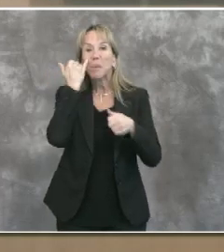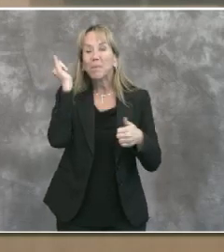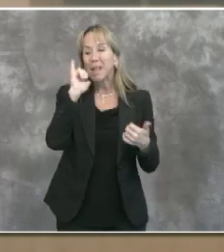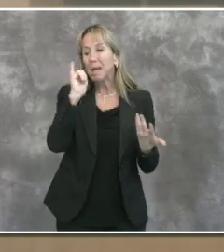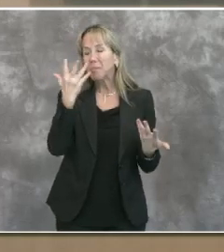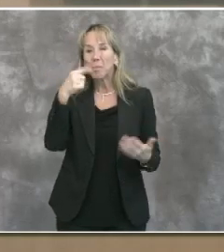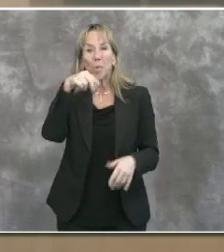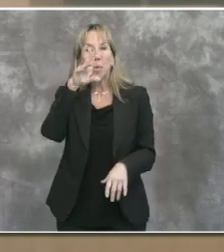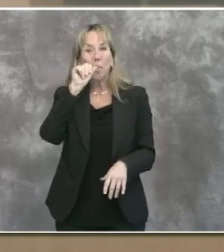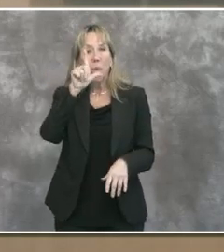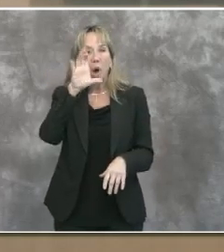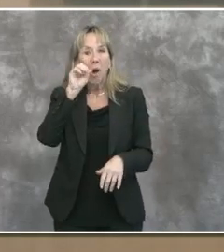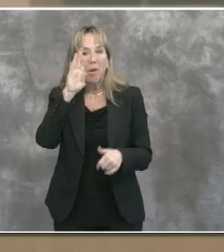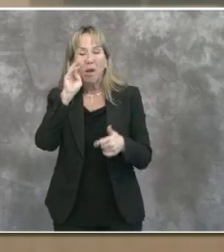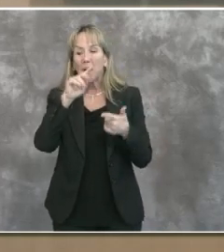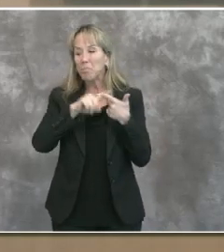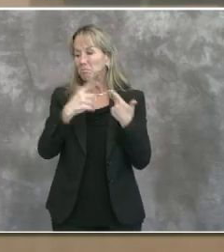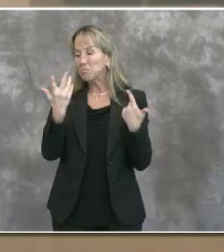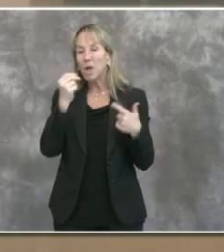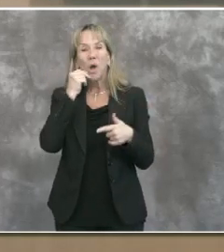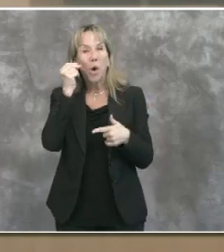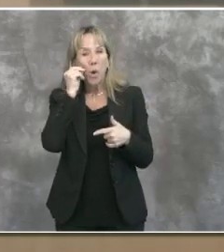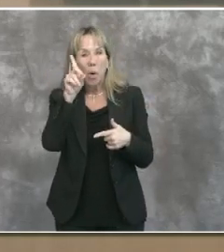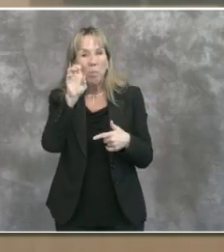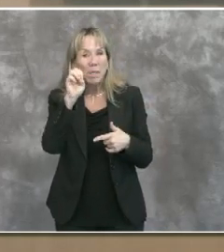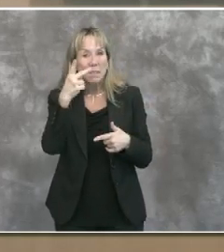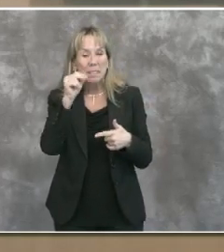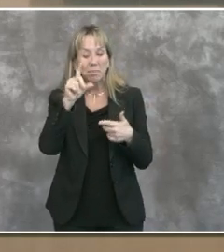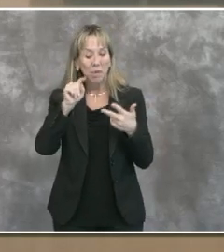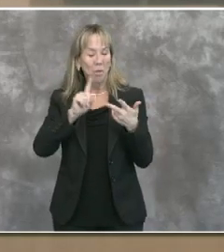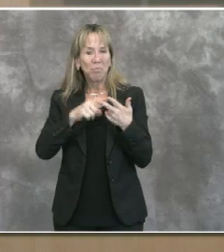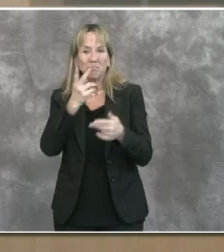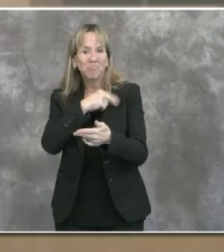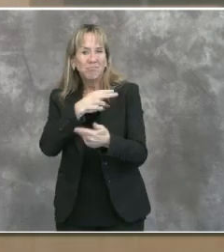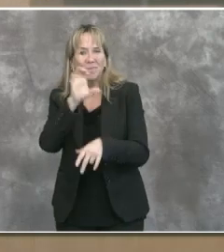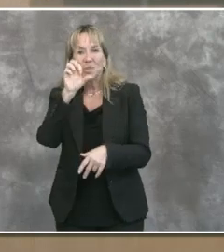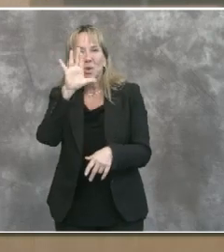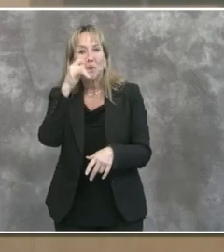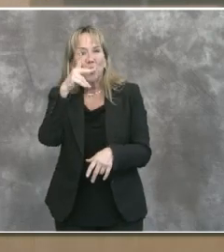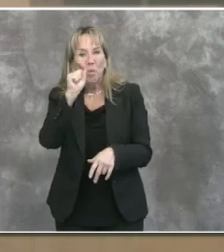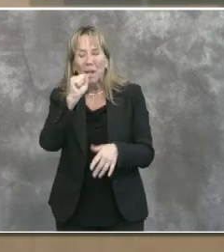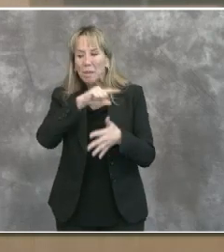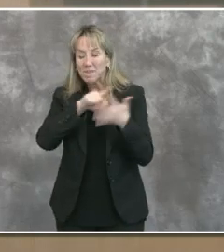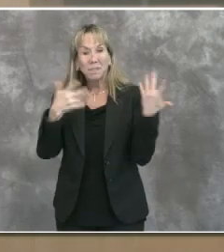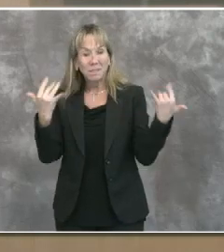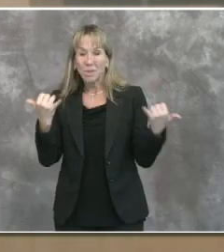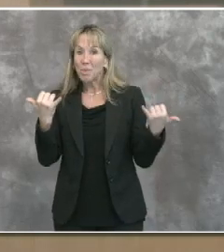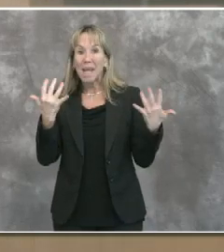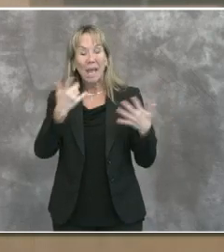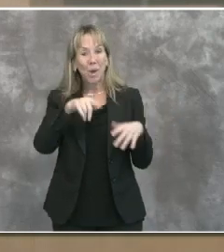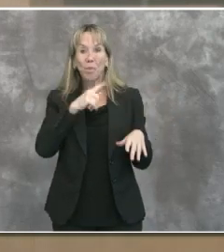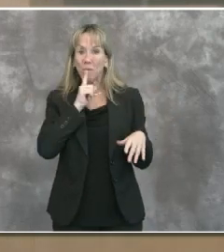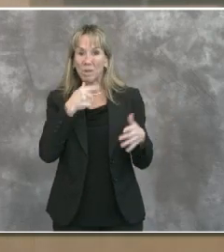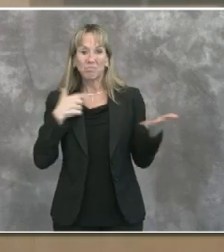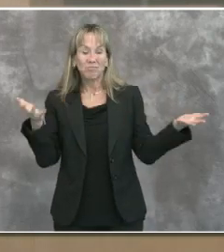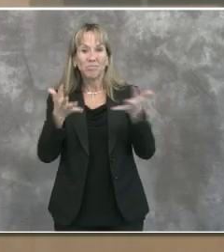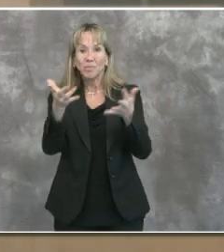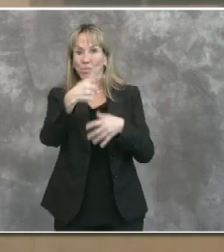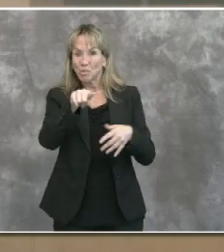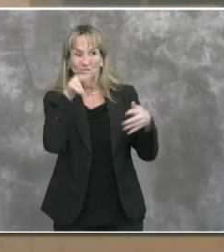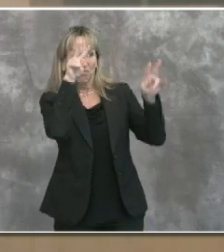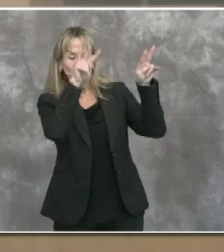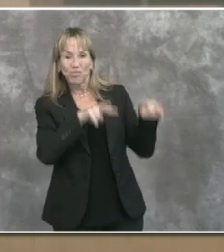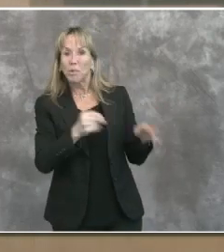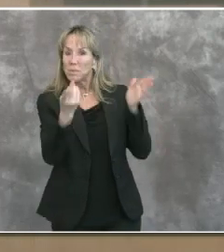Scripps. They're all over the place, and it's a very dynamic time, so we really encourage people to sign up, go there, and avail themselves of these resources.